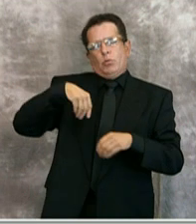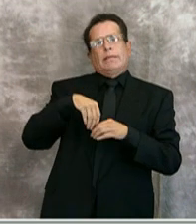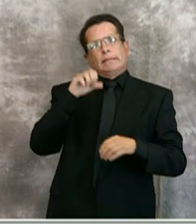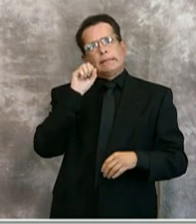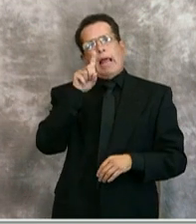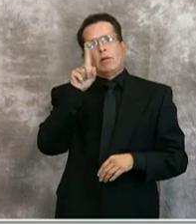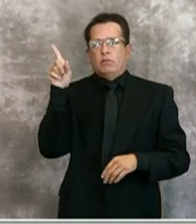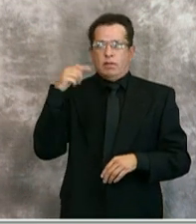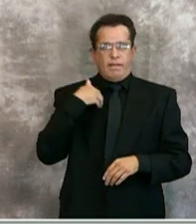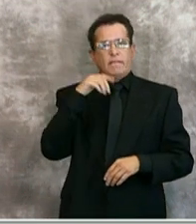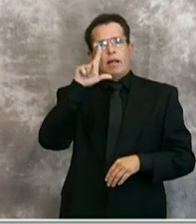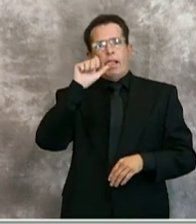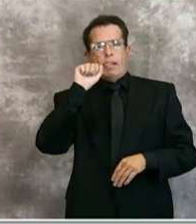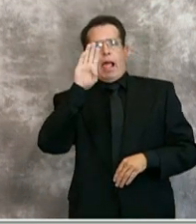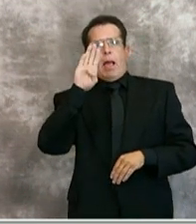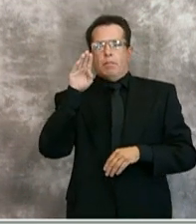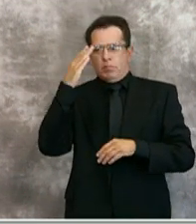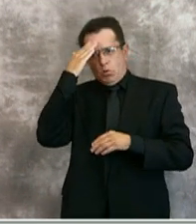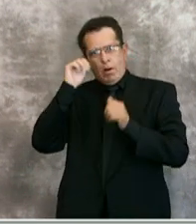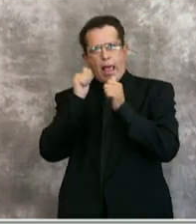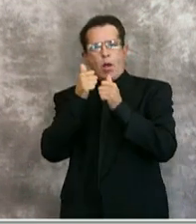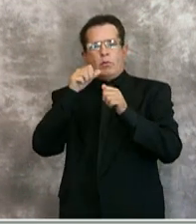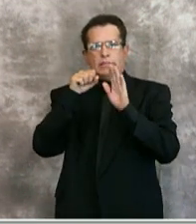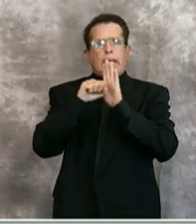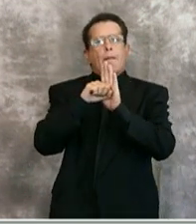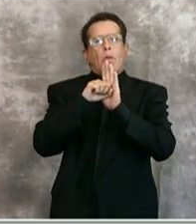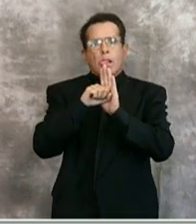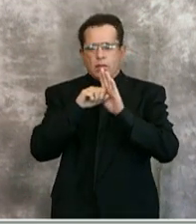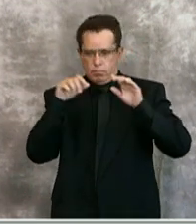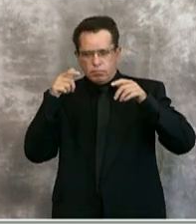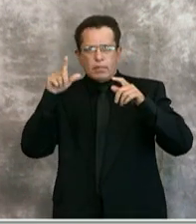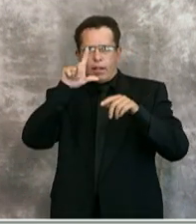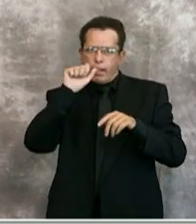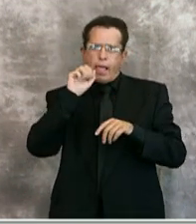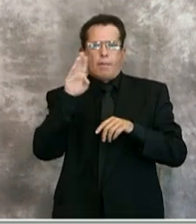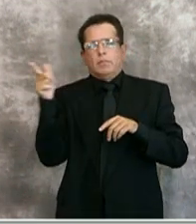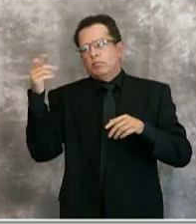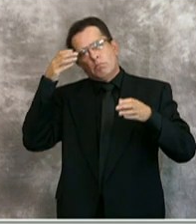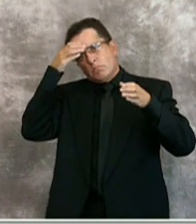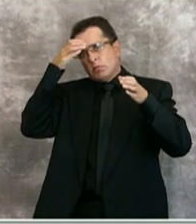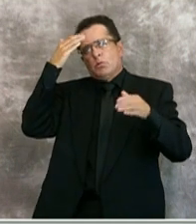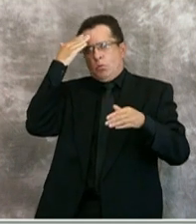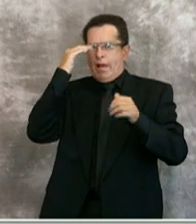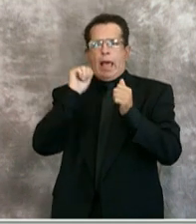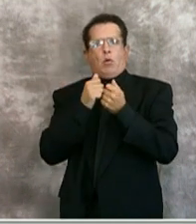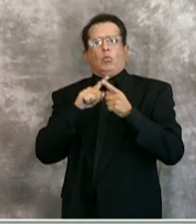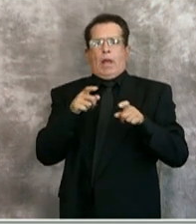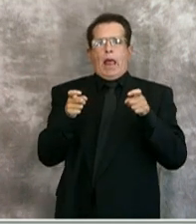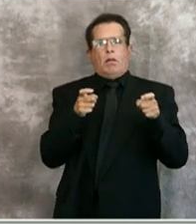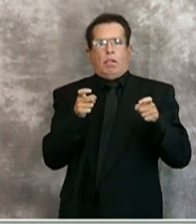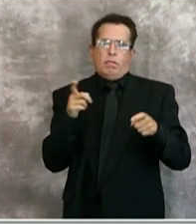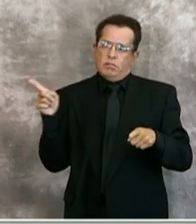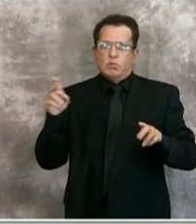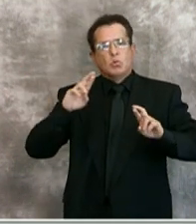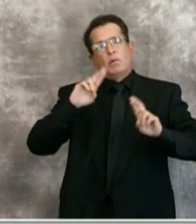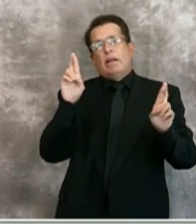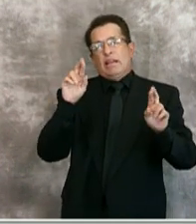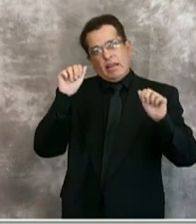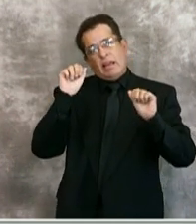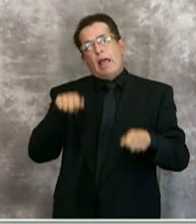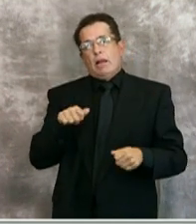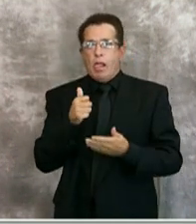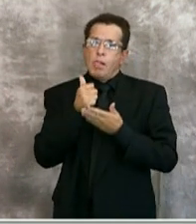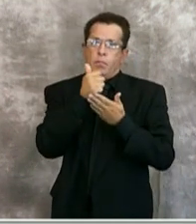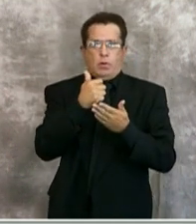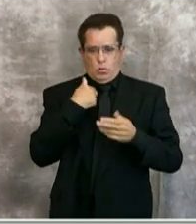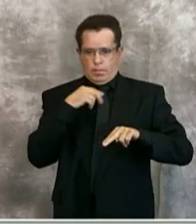lab and collecting and processing samples at massive scale. So we're well prepared for this challenge. We intentionally built our